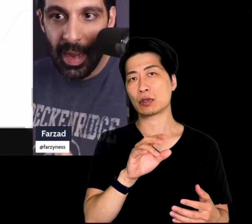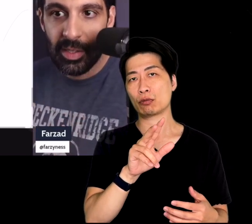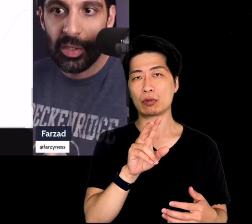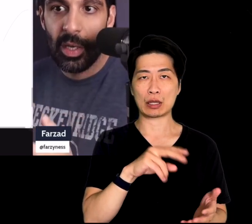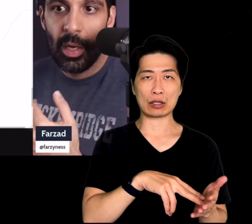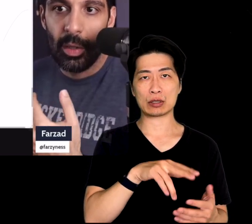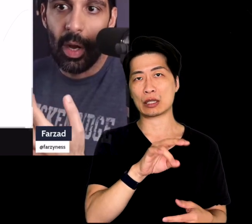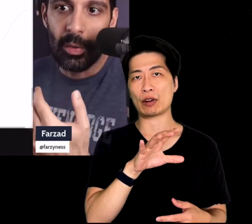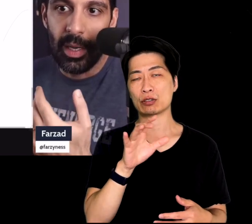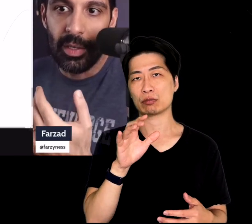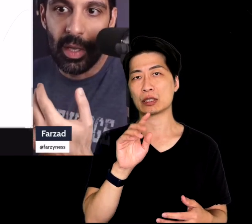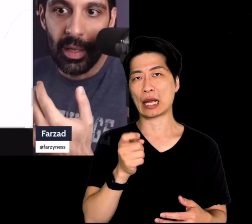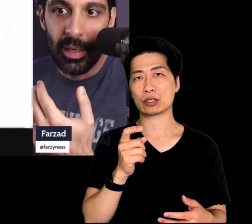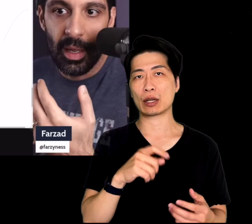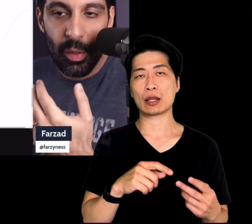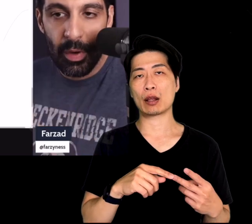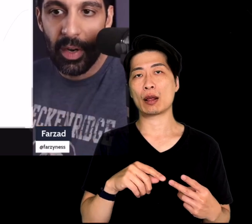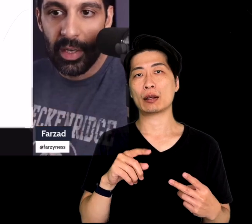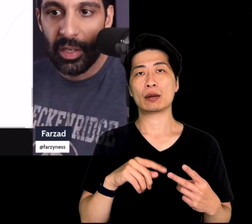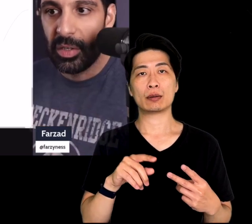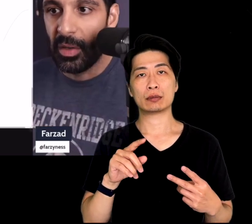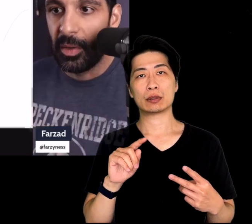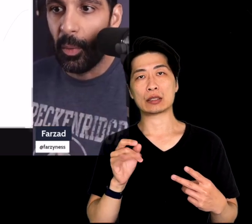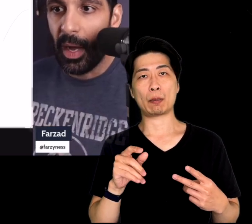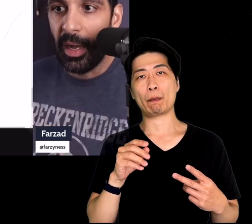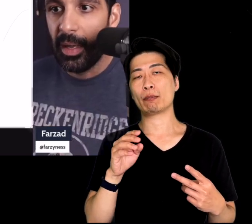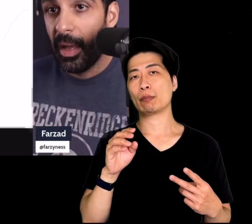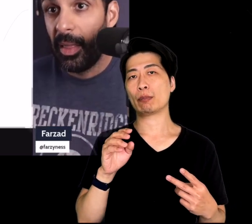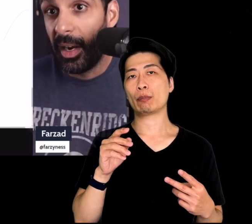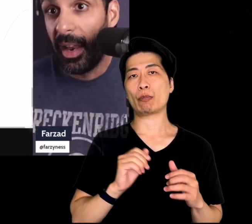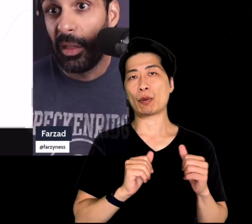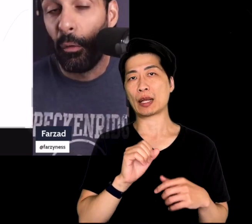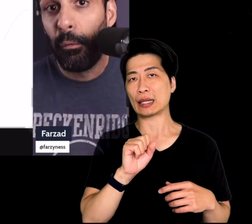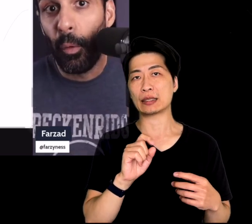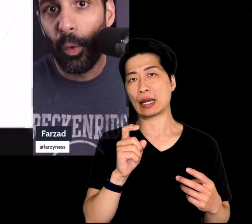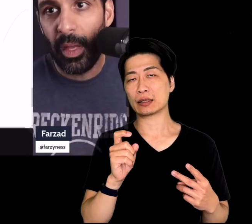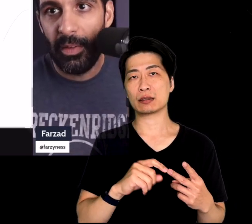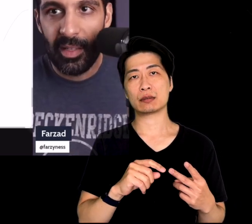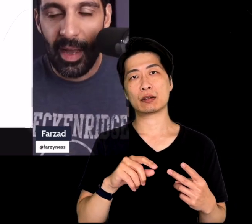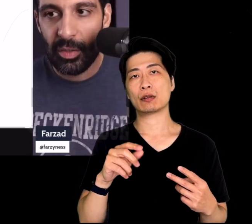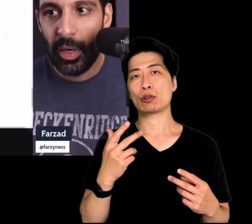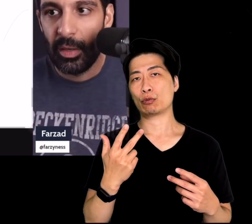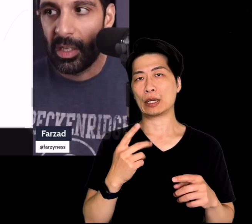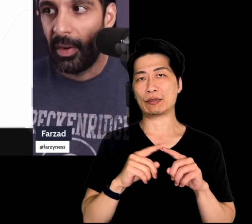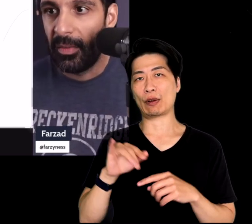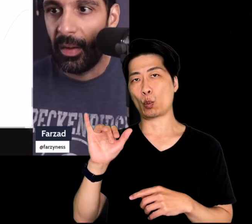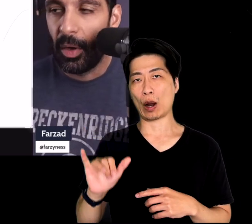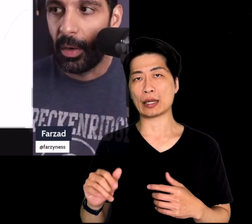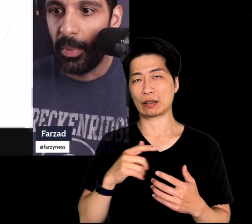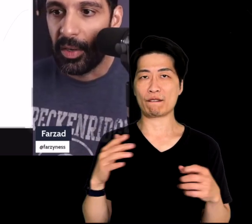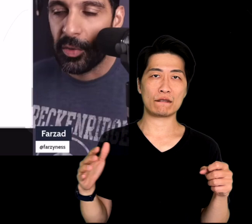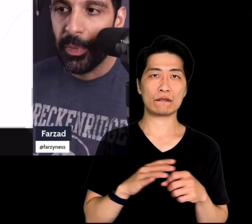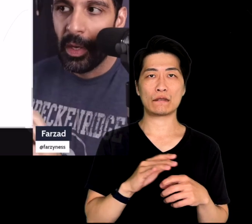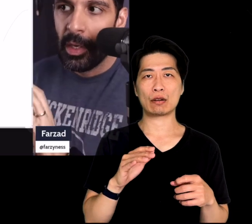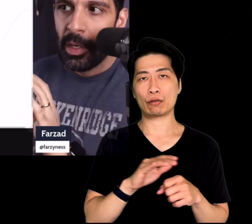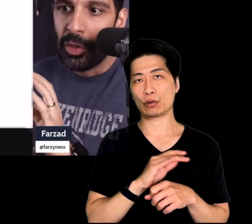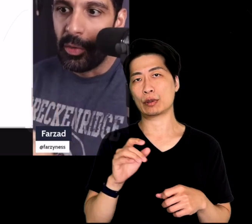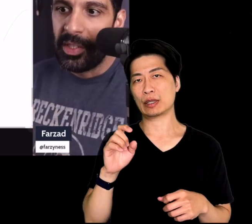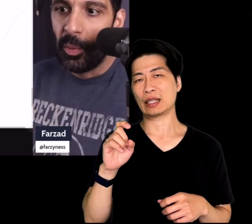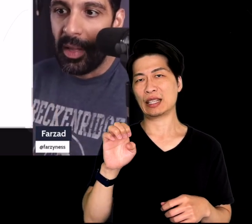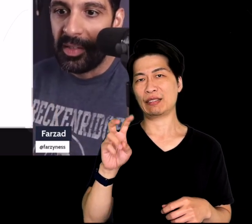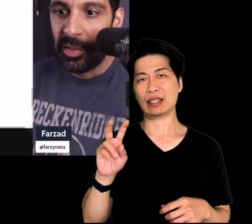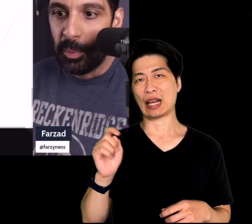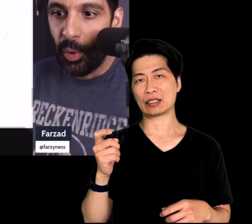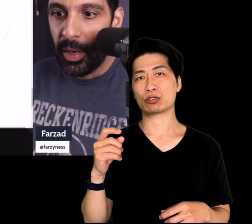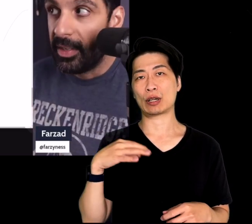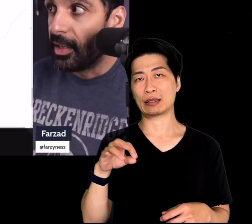Performance, X, long range, and then 3 variations of the Y. They're getting the full EV tax credit of $7,500. So the